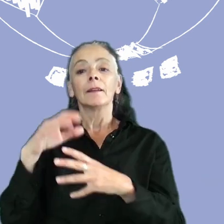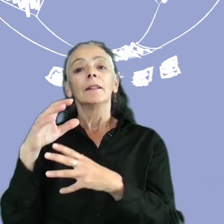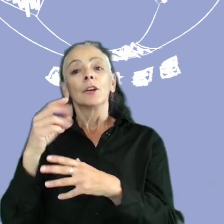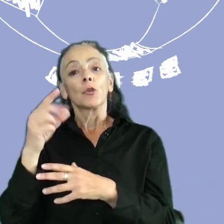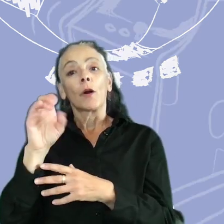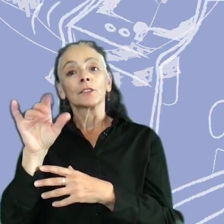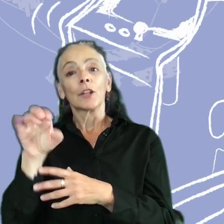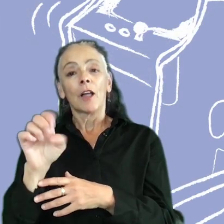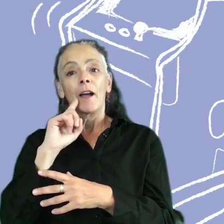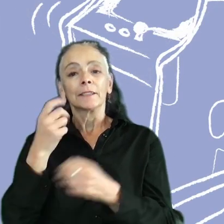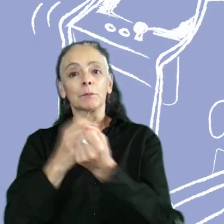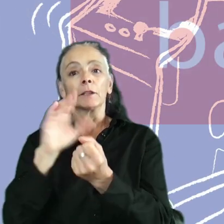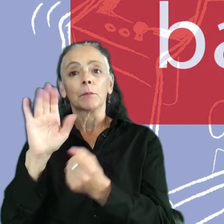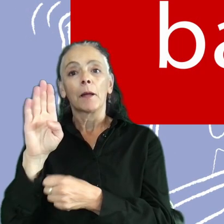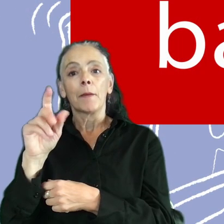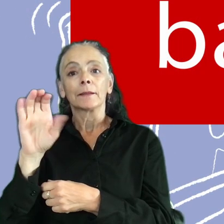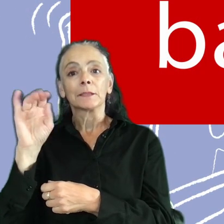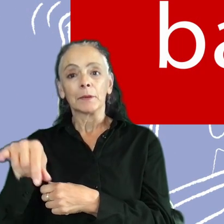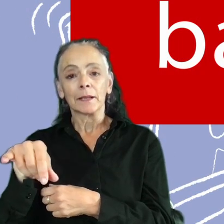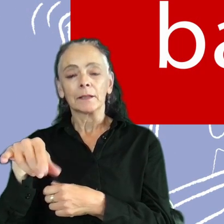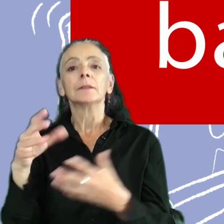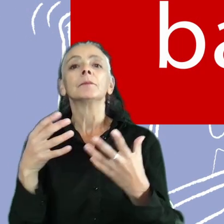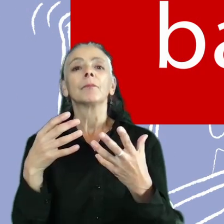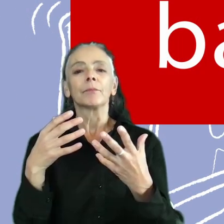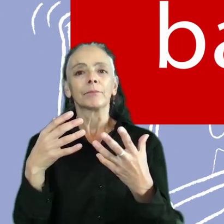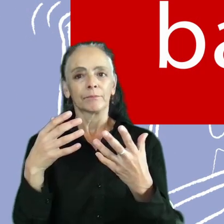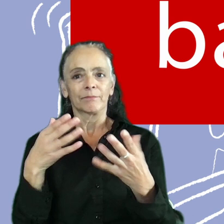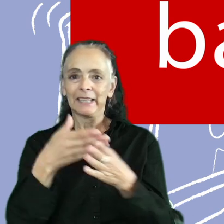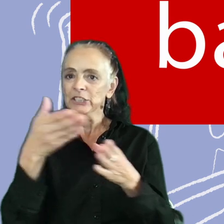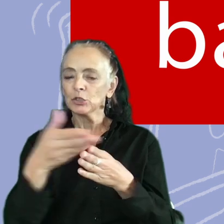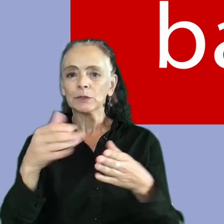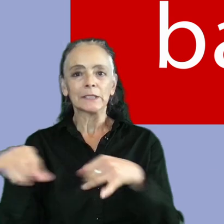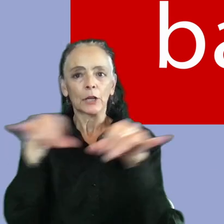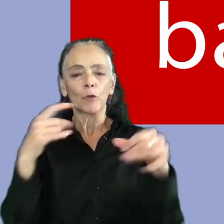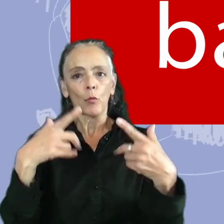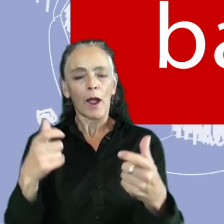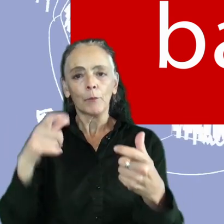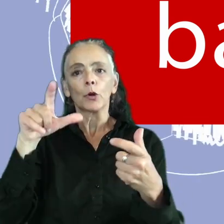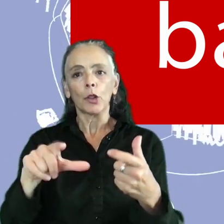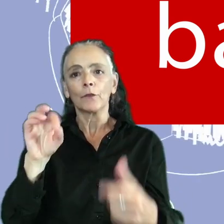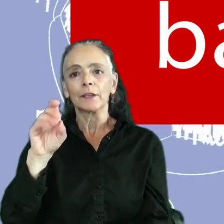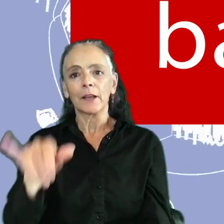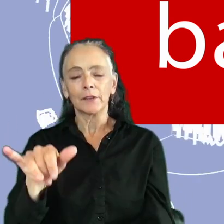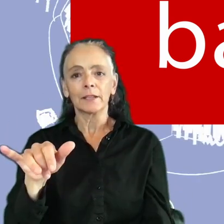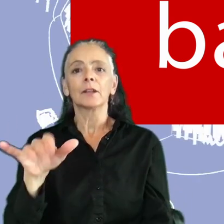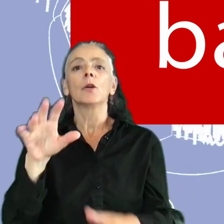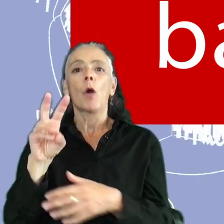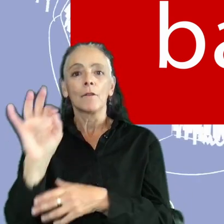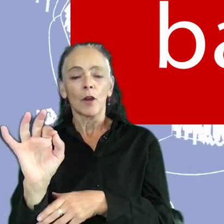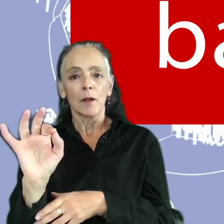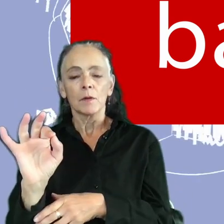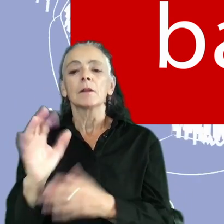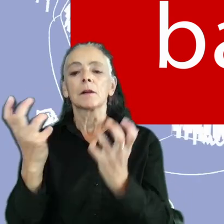drugs online is sponsored by balsamiq balsamic wireframes is the industry standard for rapid low fidelity wireframing